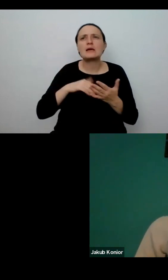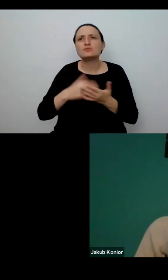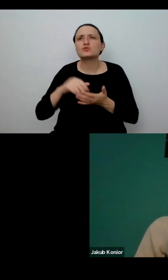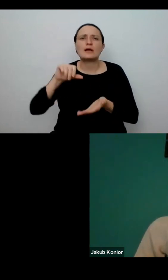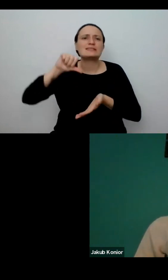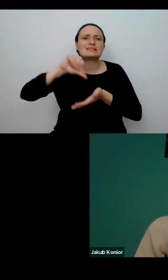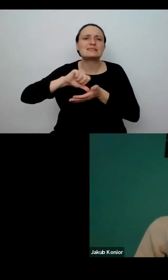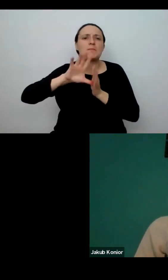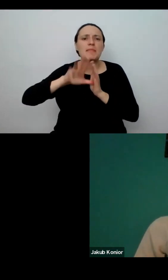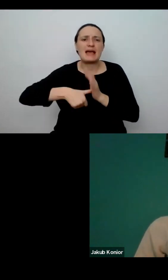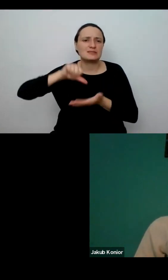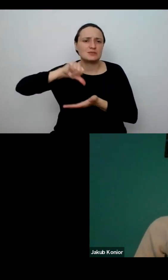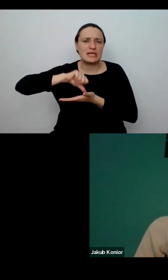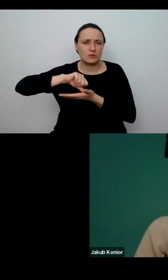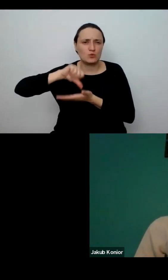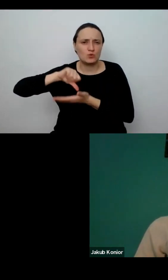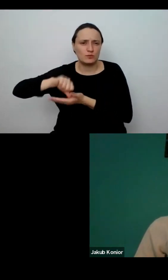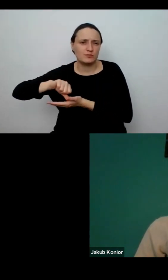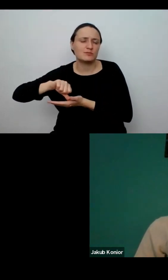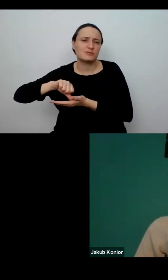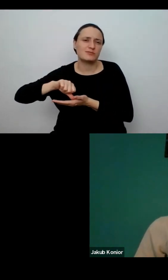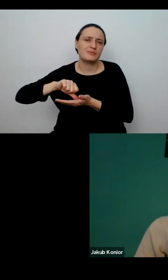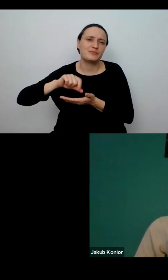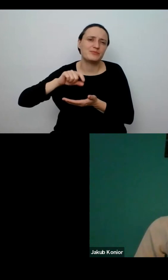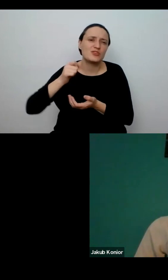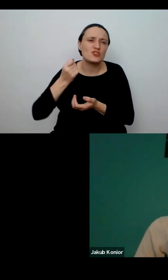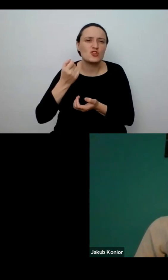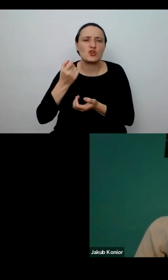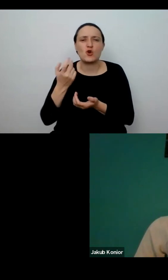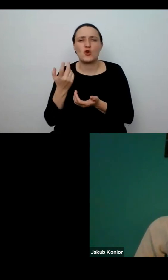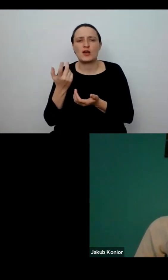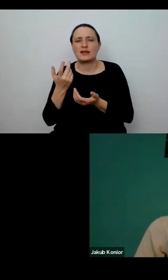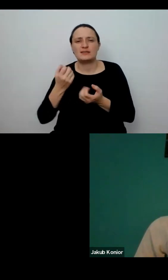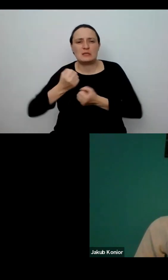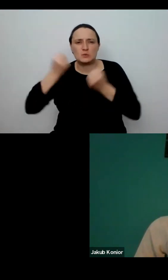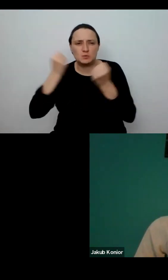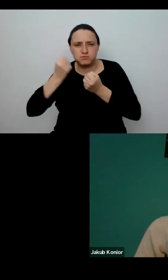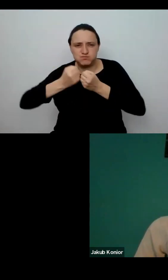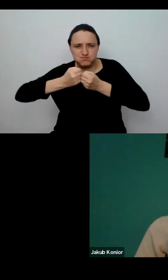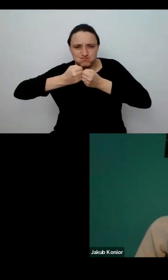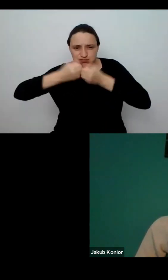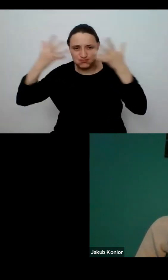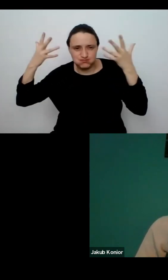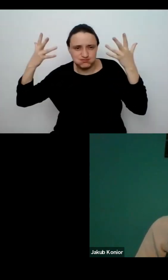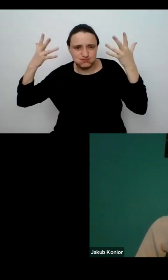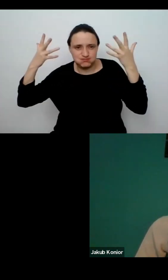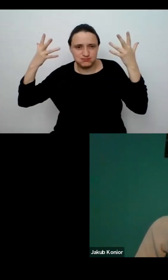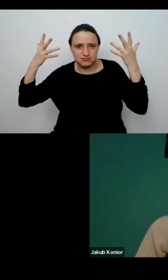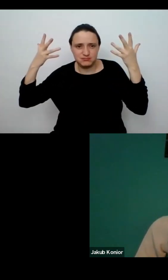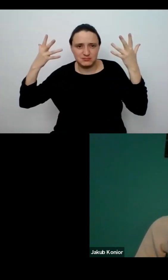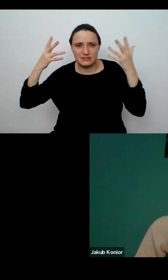is burned. You know, it's gone off the chart, so the sensor can't record it anymore.